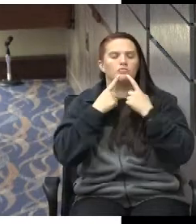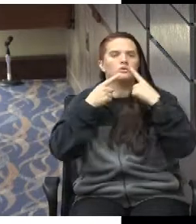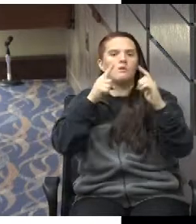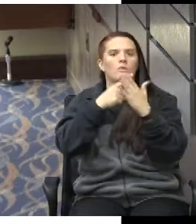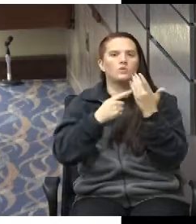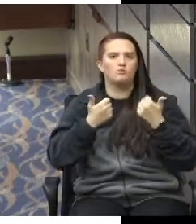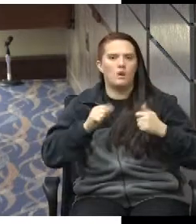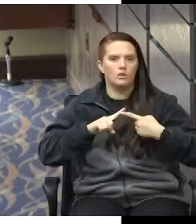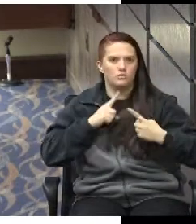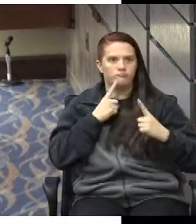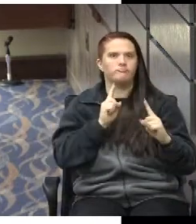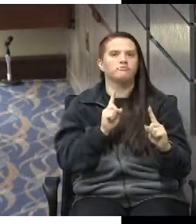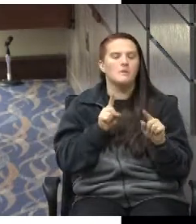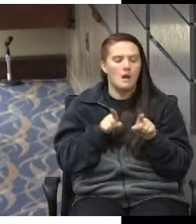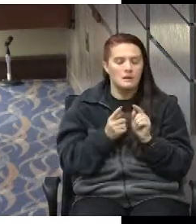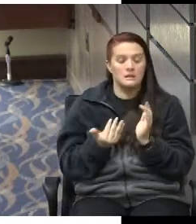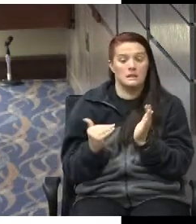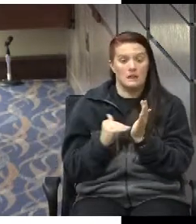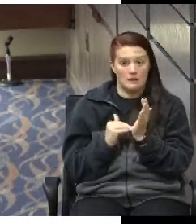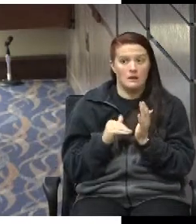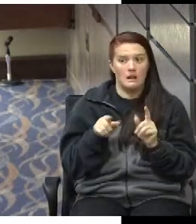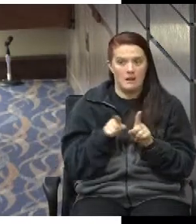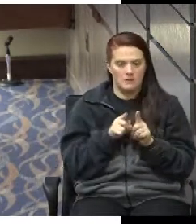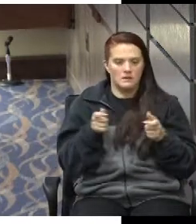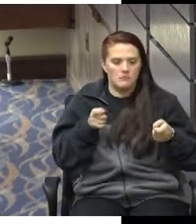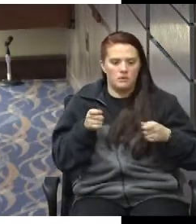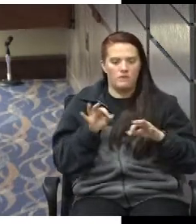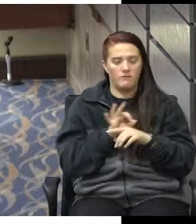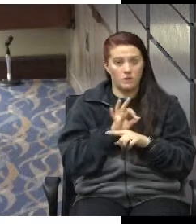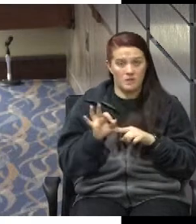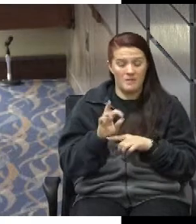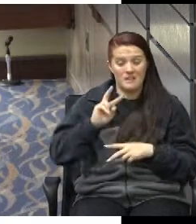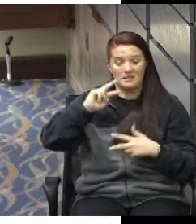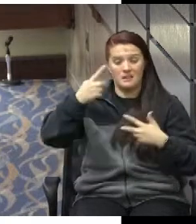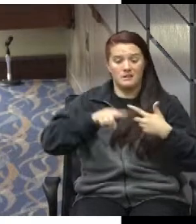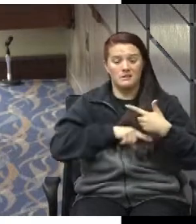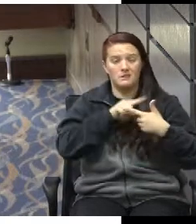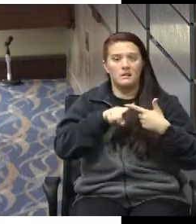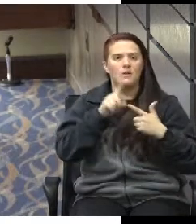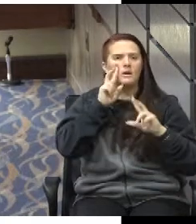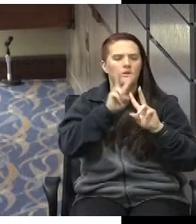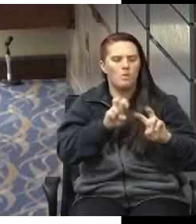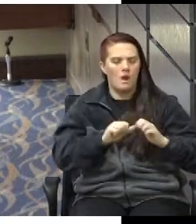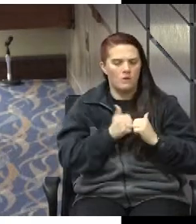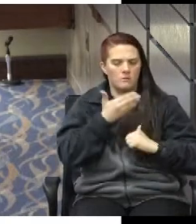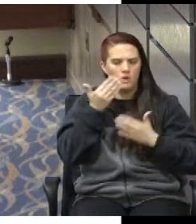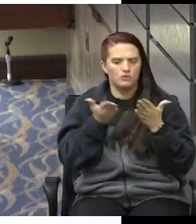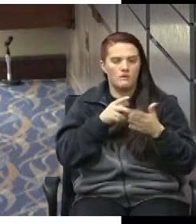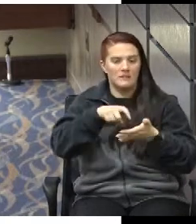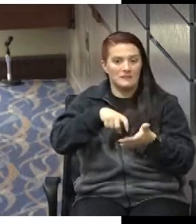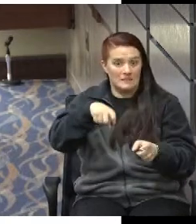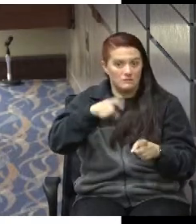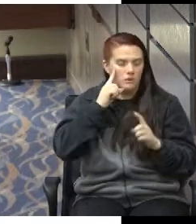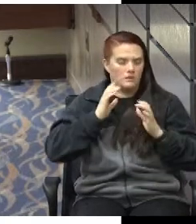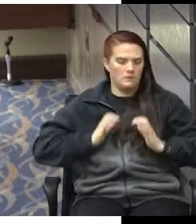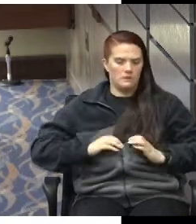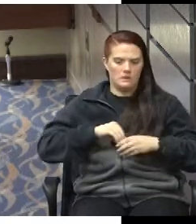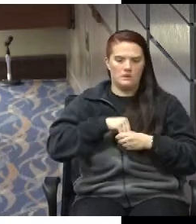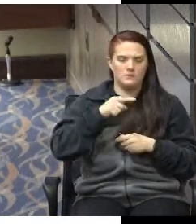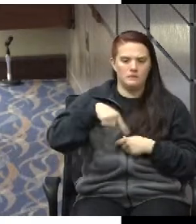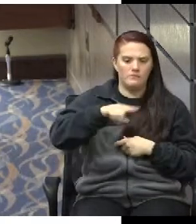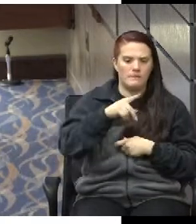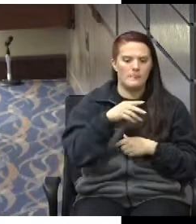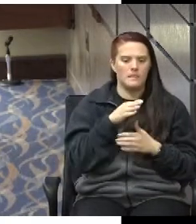trying to accomplish, as an administrative function? The second bullet point, explore how to better serve the needs of the customers of the department's portfolio